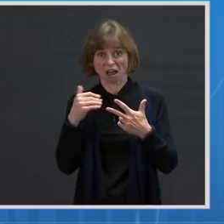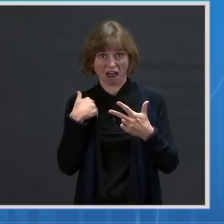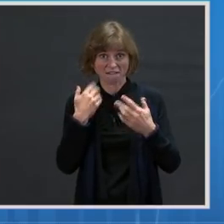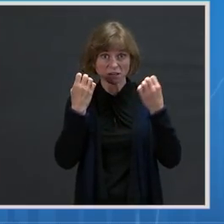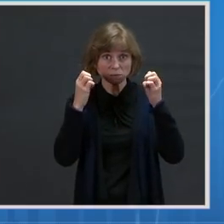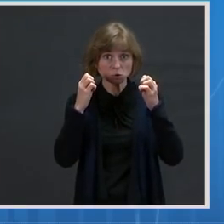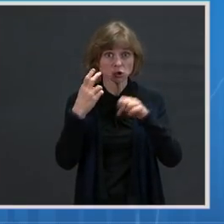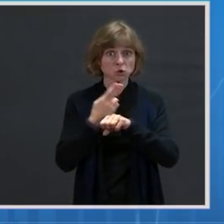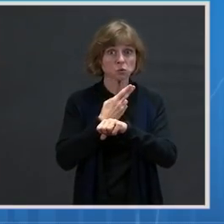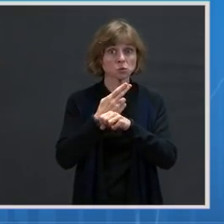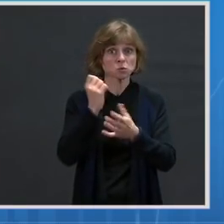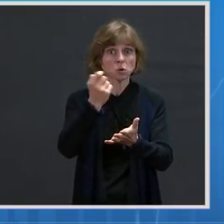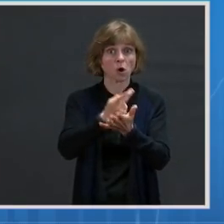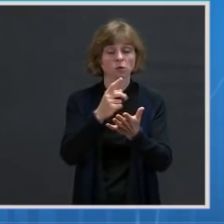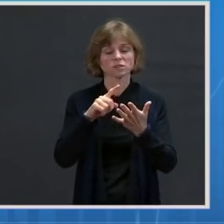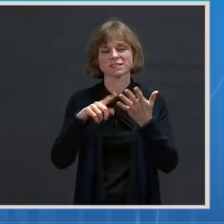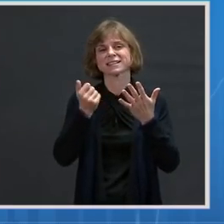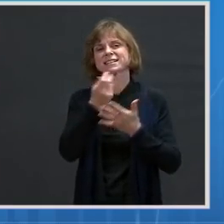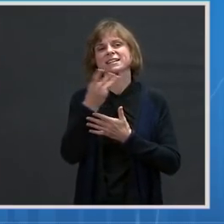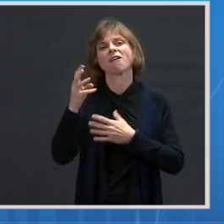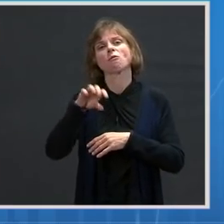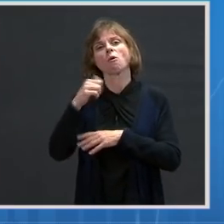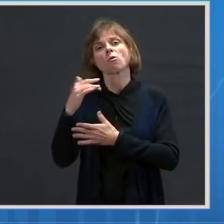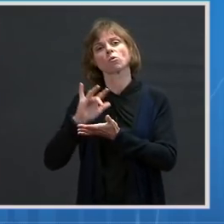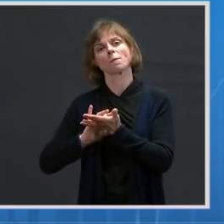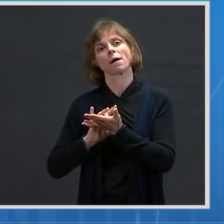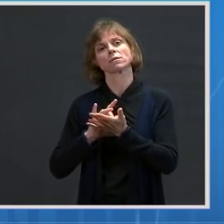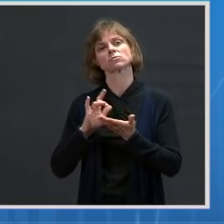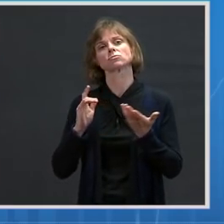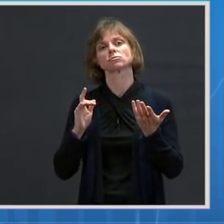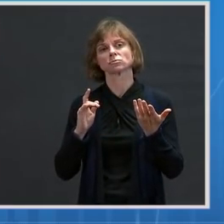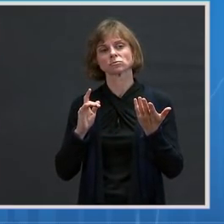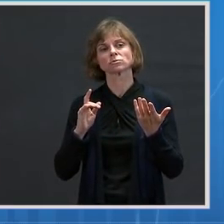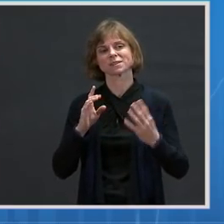of immunomodulators, including those that